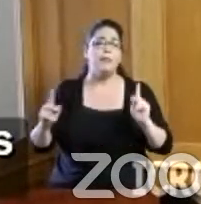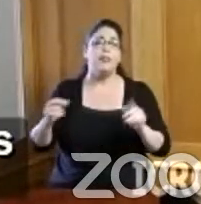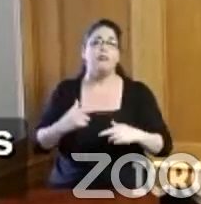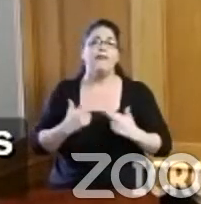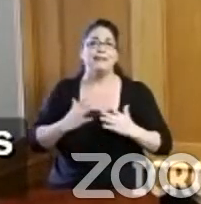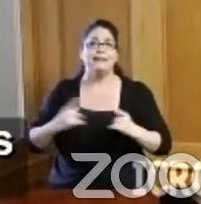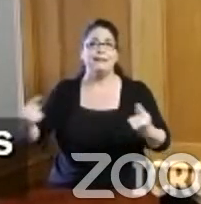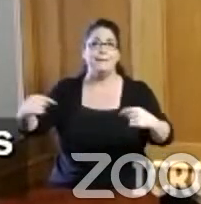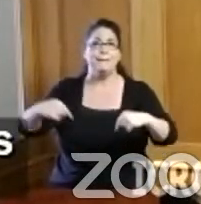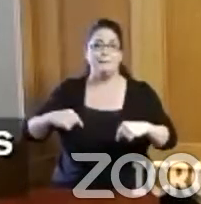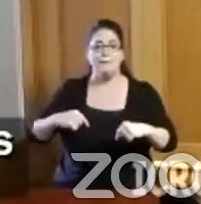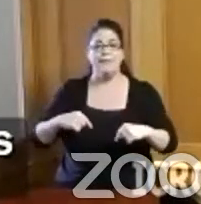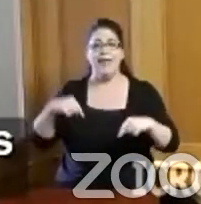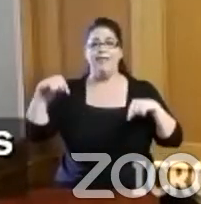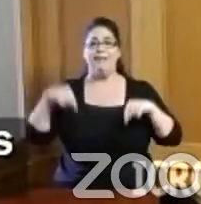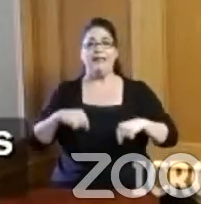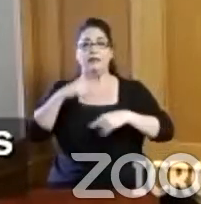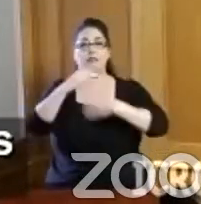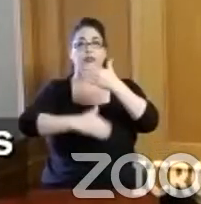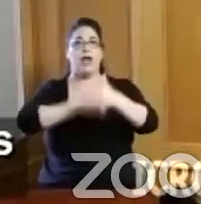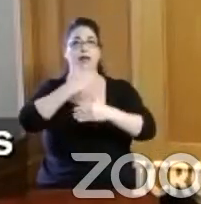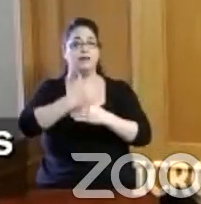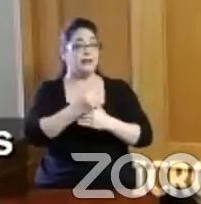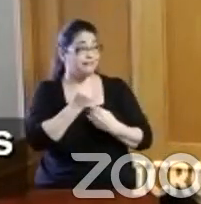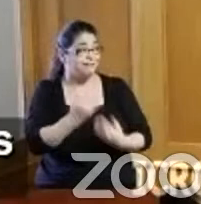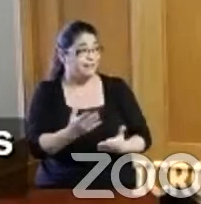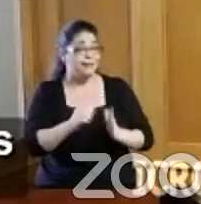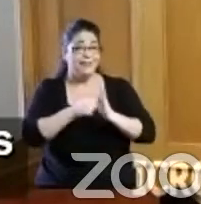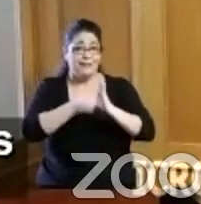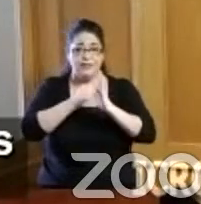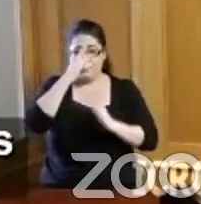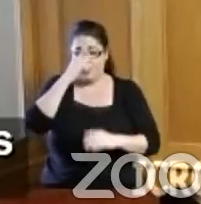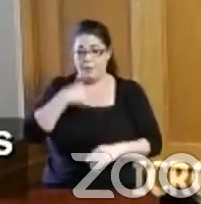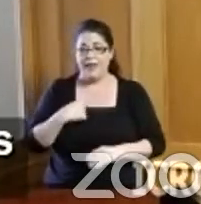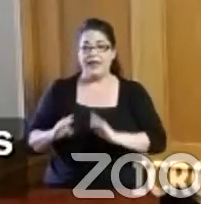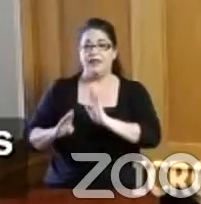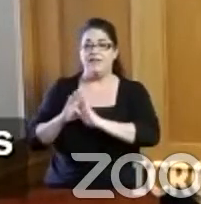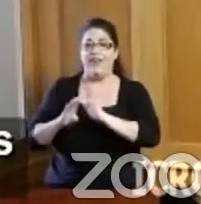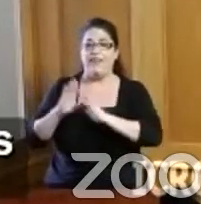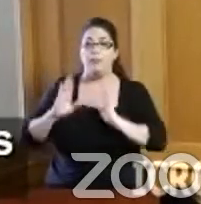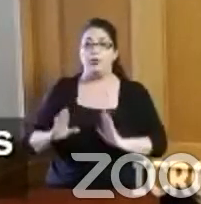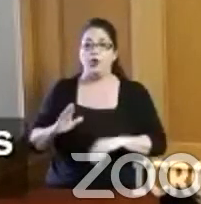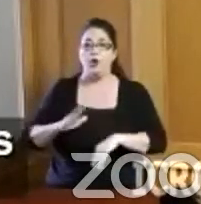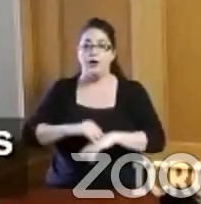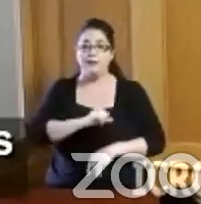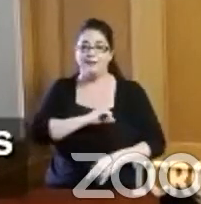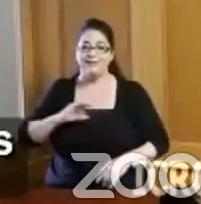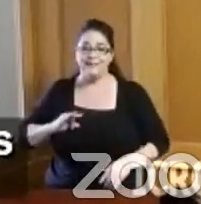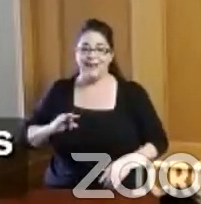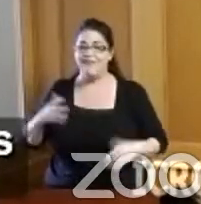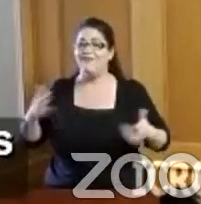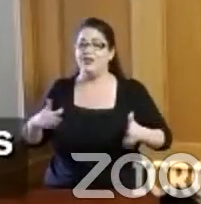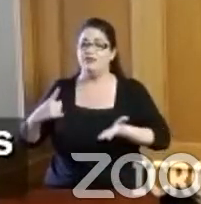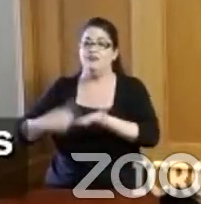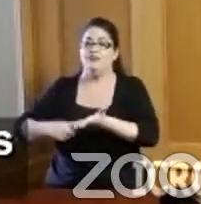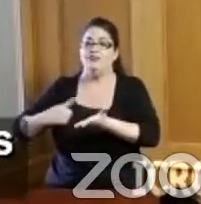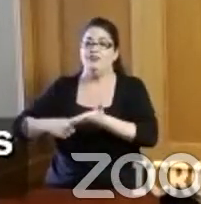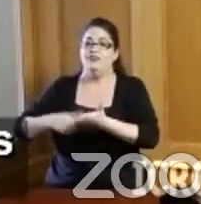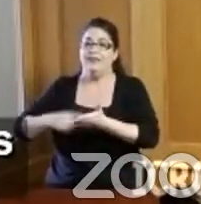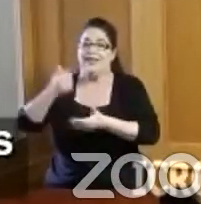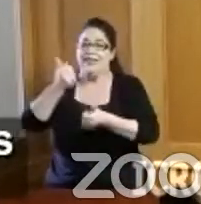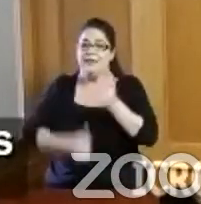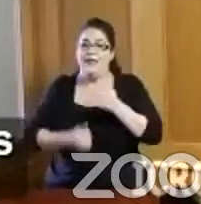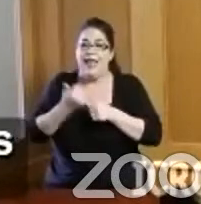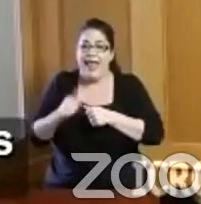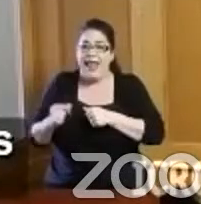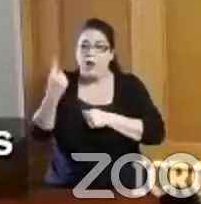to me about the process in this project, commissioners, is that the developer and our staff have met with individually anyone who